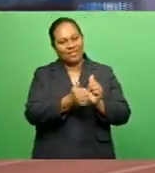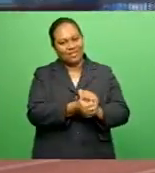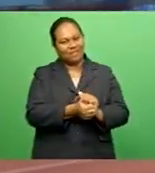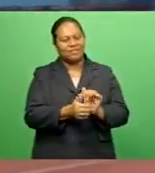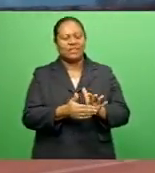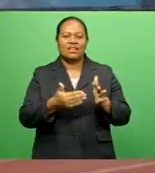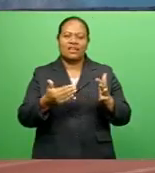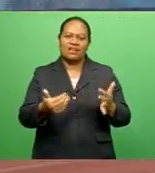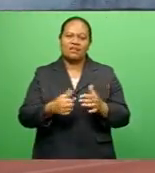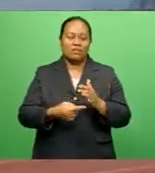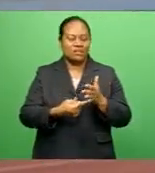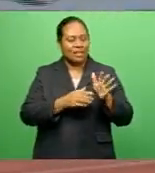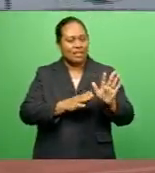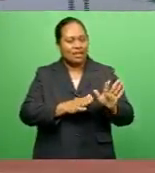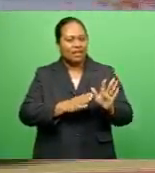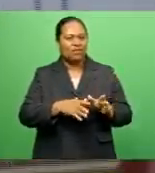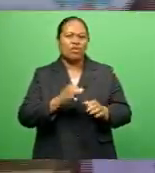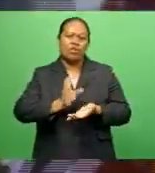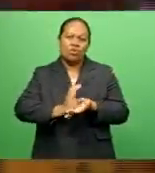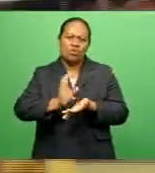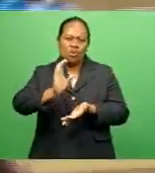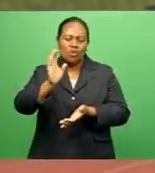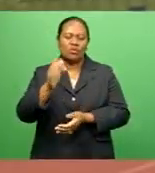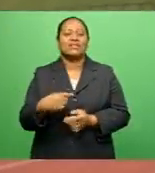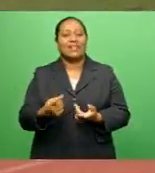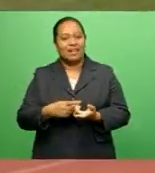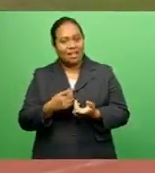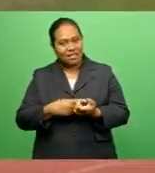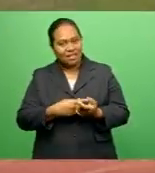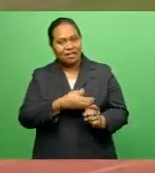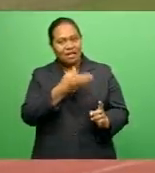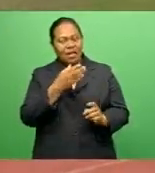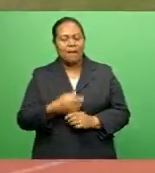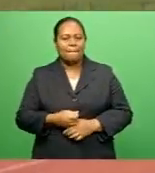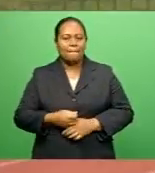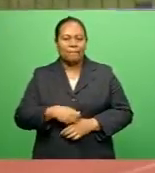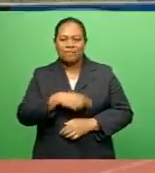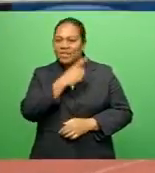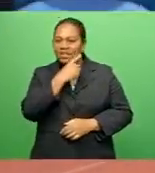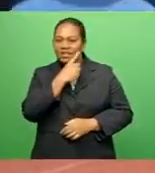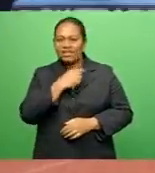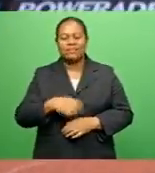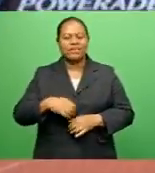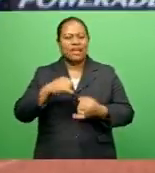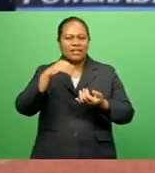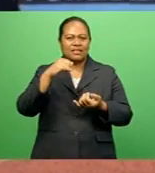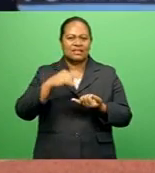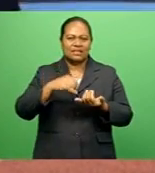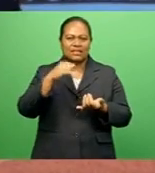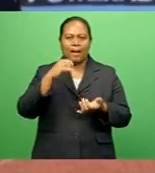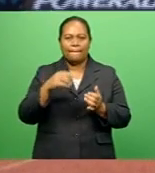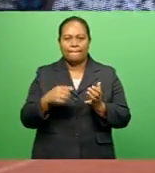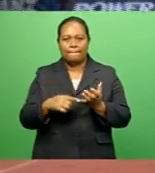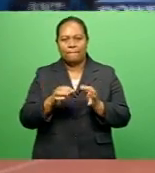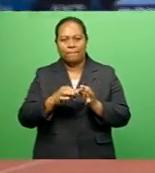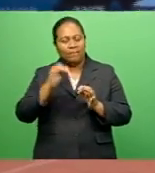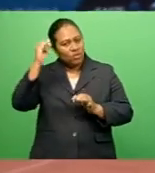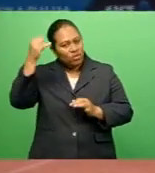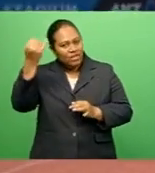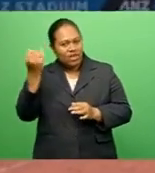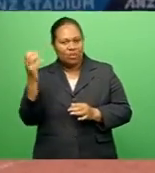mark for Tailevu North College is Maikelesi Marama. Marama won gold in the sub-junior 1,500 meters finals